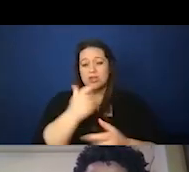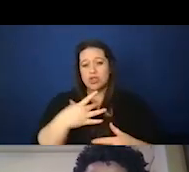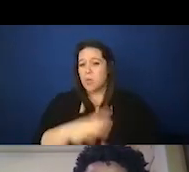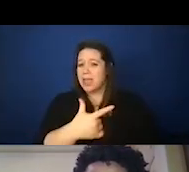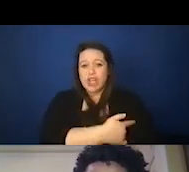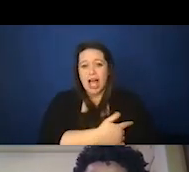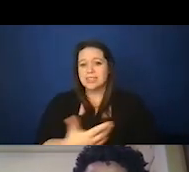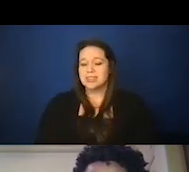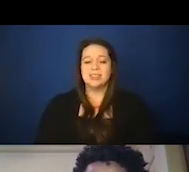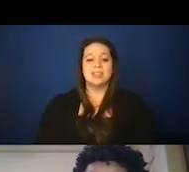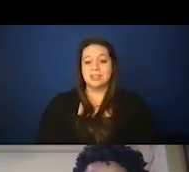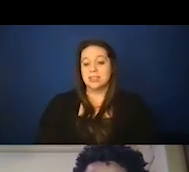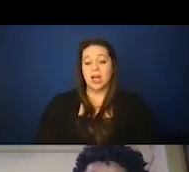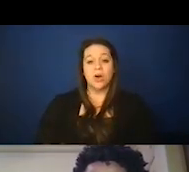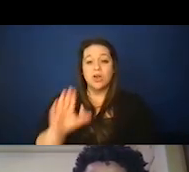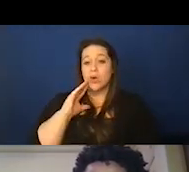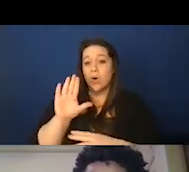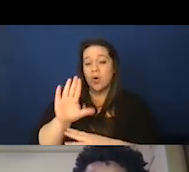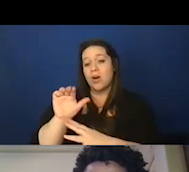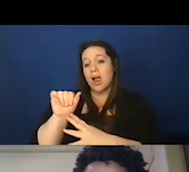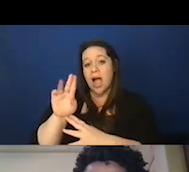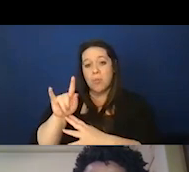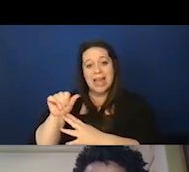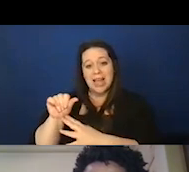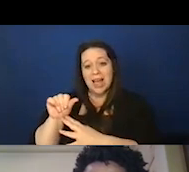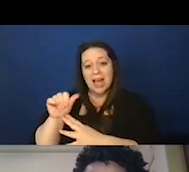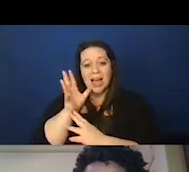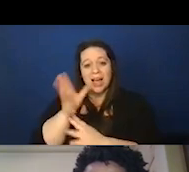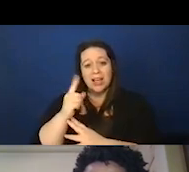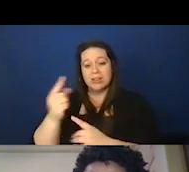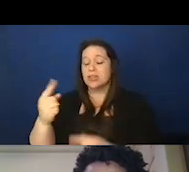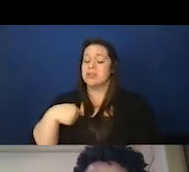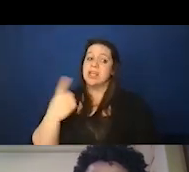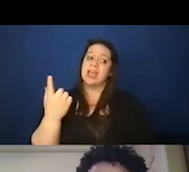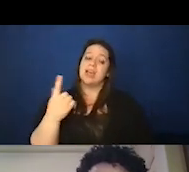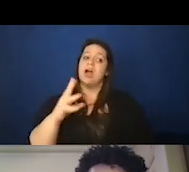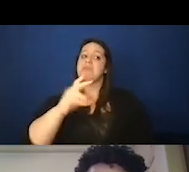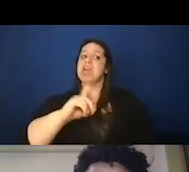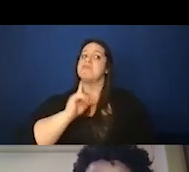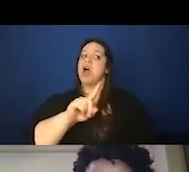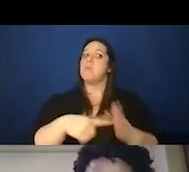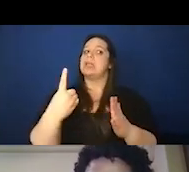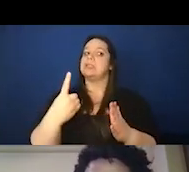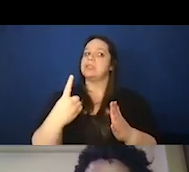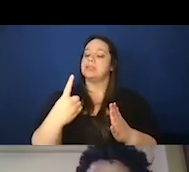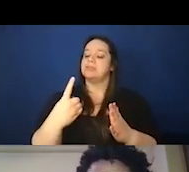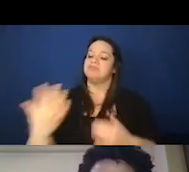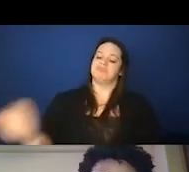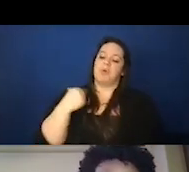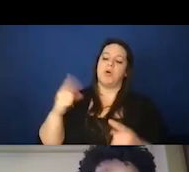have, abuela, you finally get abuela to do the shot, but she only wants to do it once, then you give it a J&J.